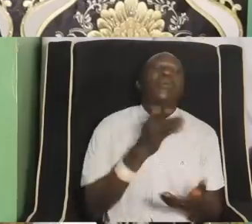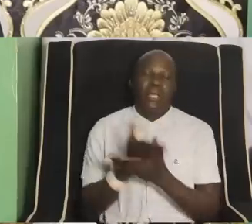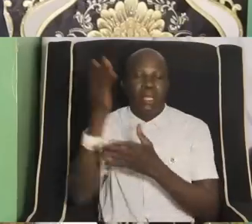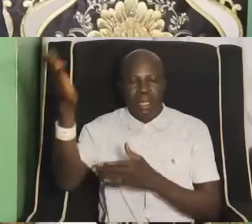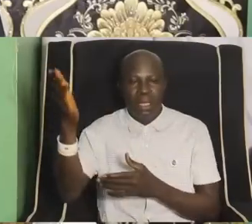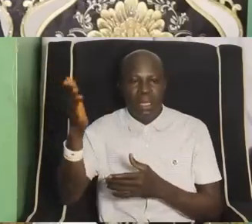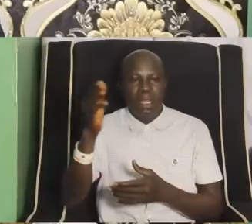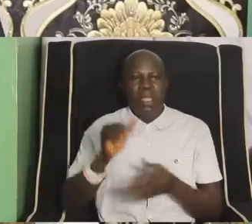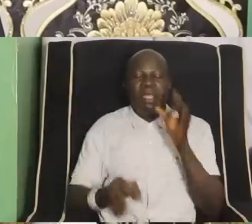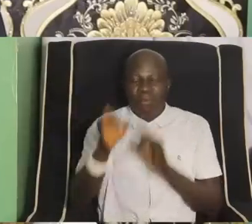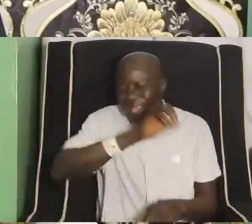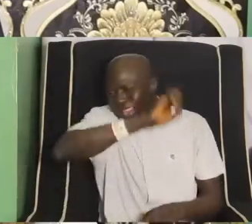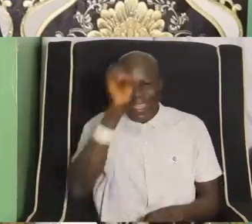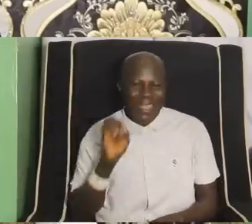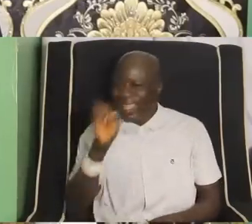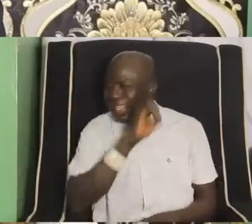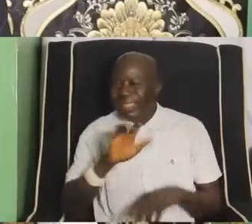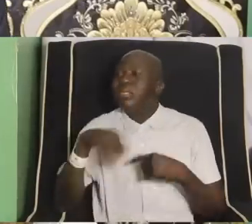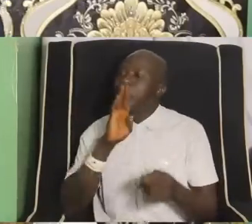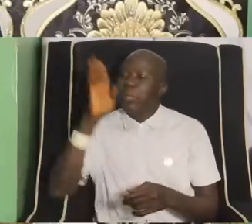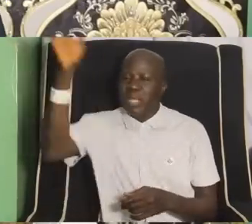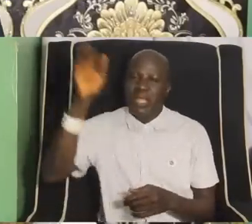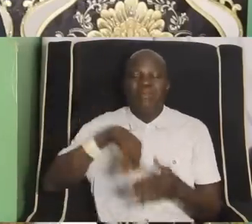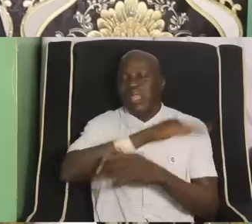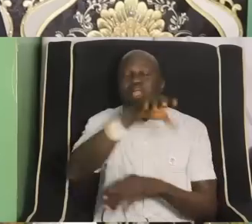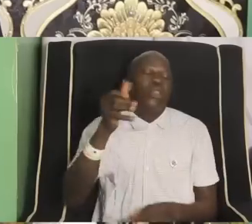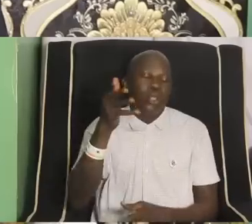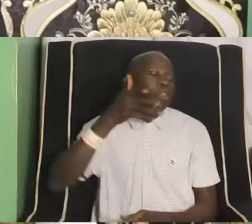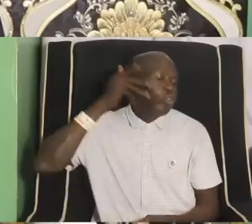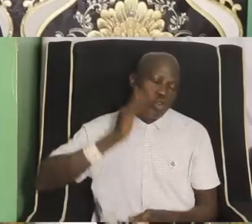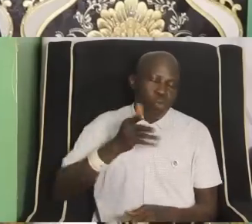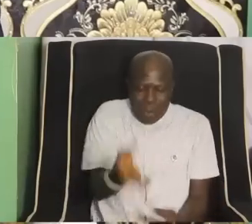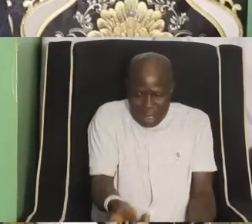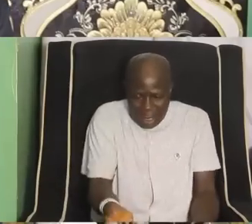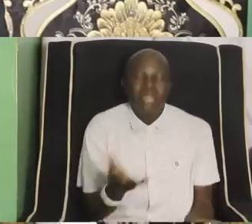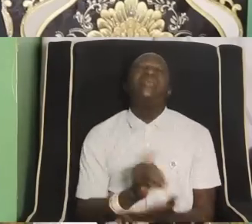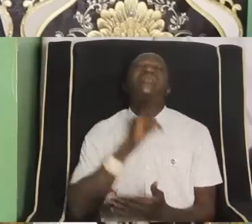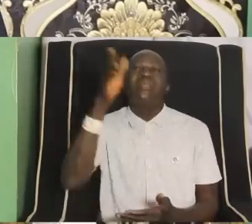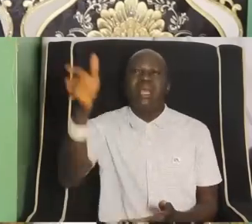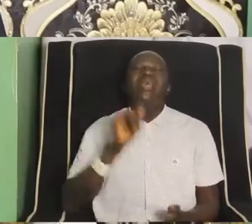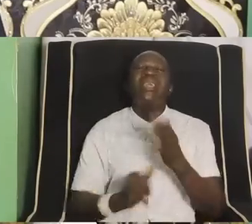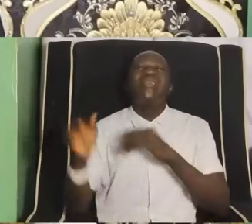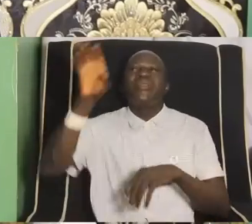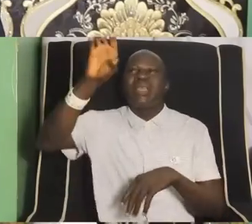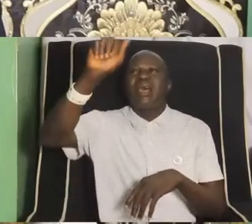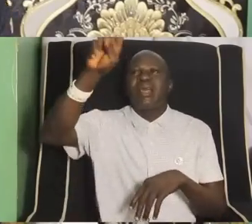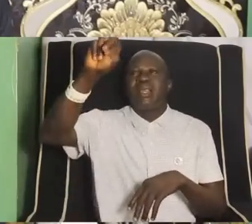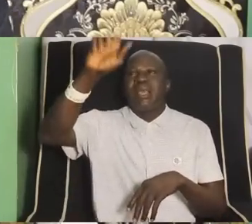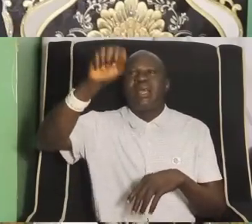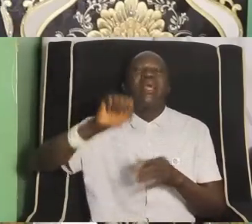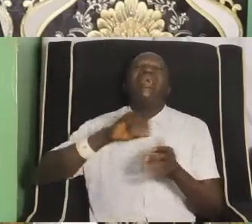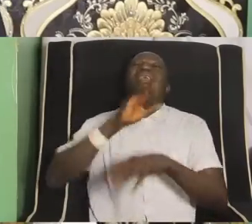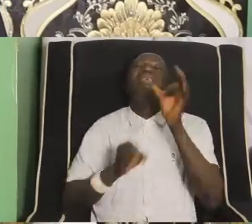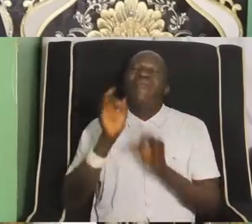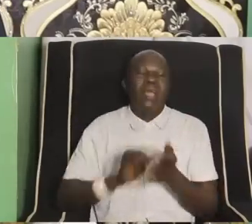Is there. But one east. Even east. Oh one be. Is there. But one lay about. Even southwest. Is there. But one Canada. Even Canada. Oh one be. Is there. But